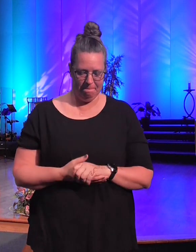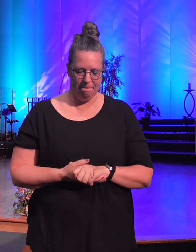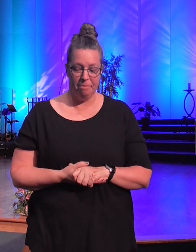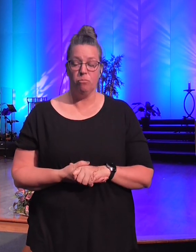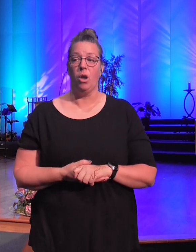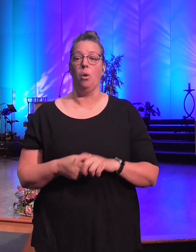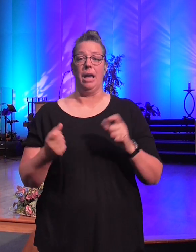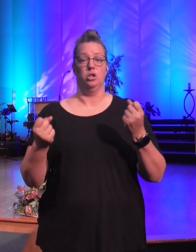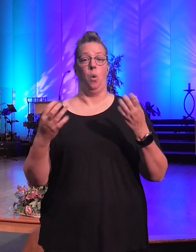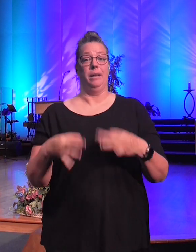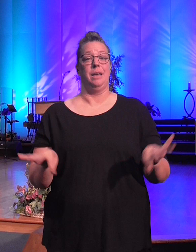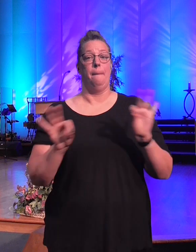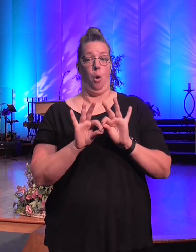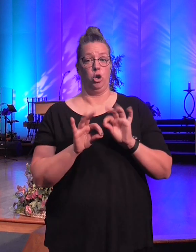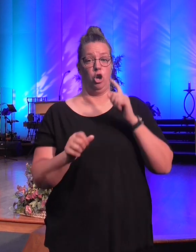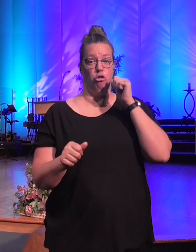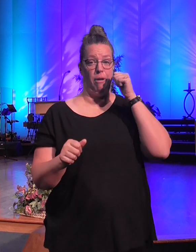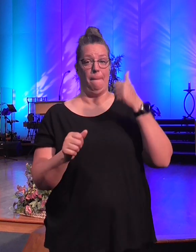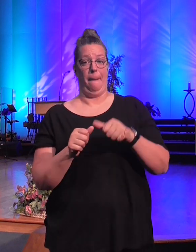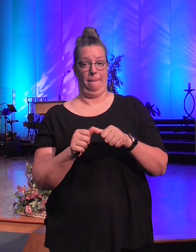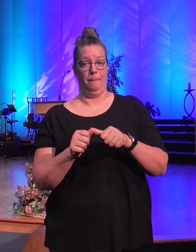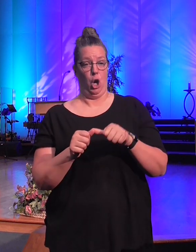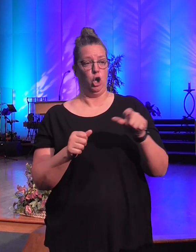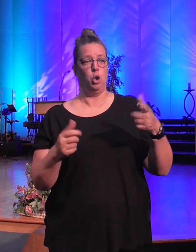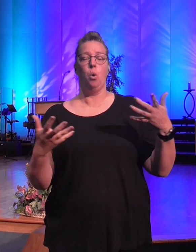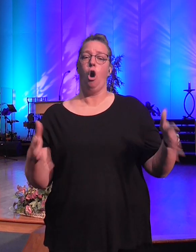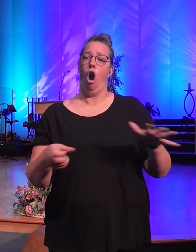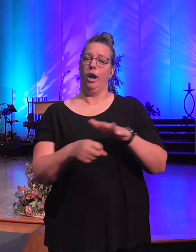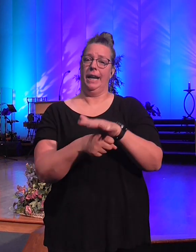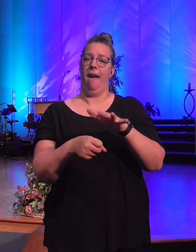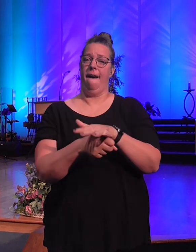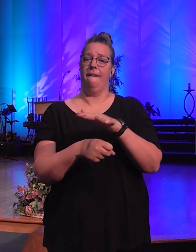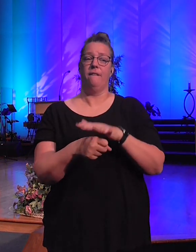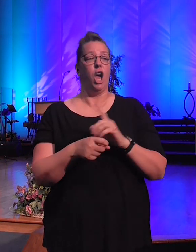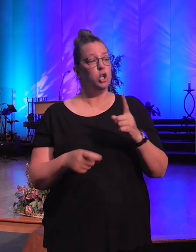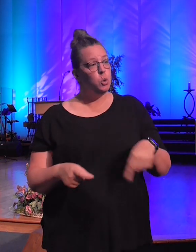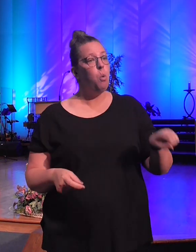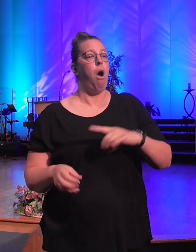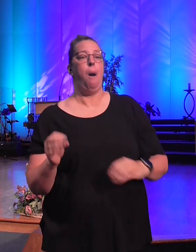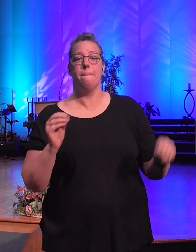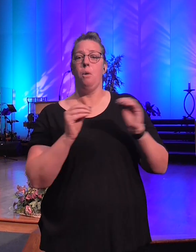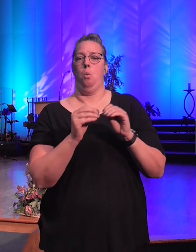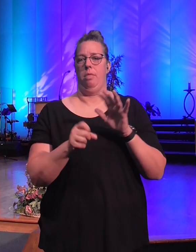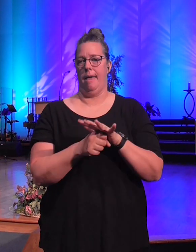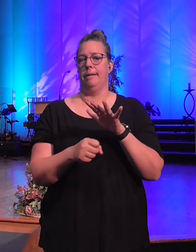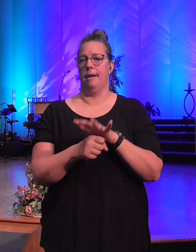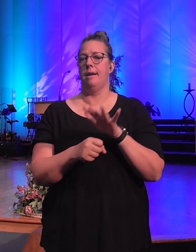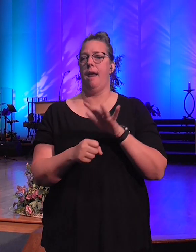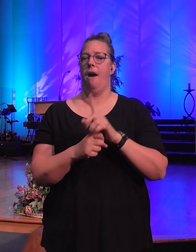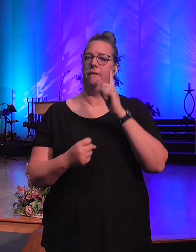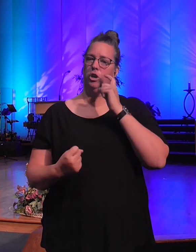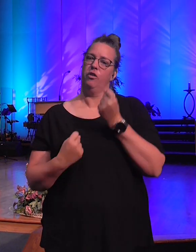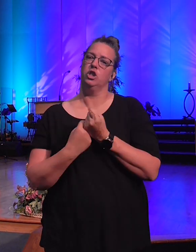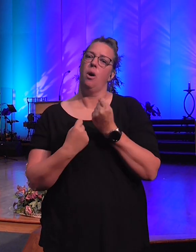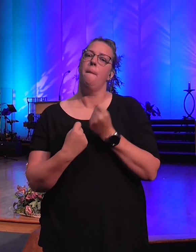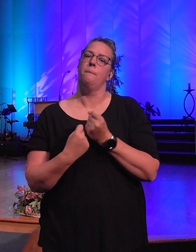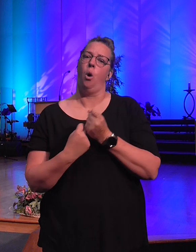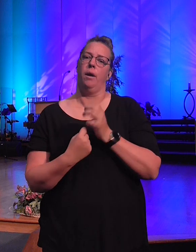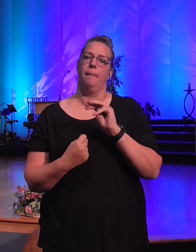So it is important that you remember that you are enough, and you are more than enough as you support Mile High